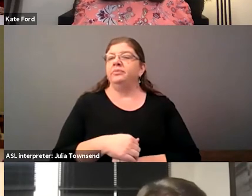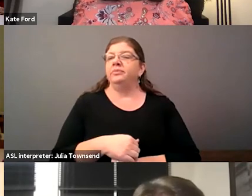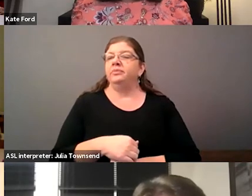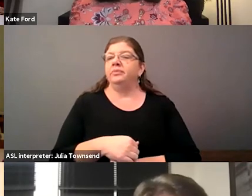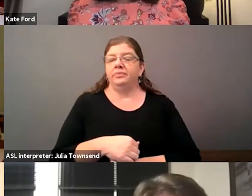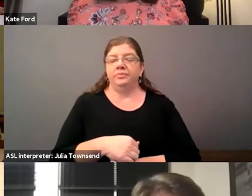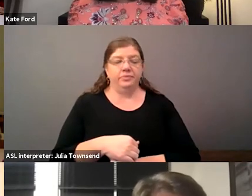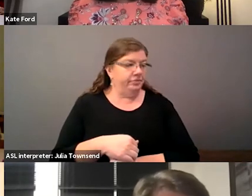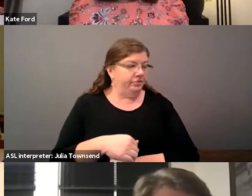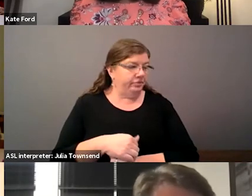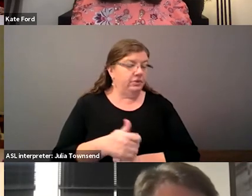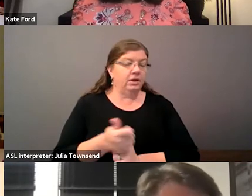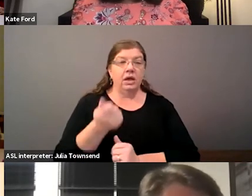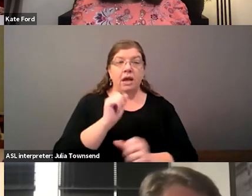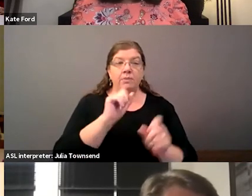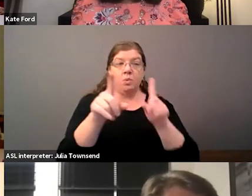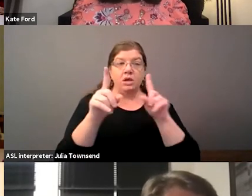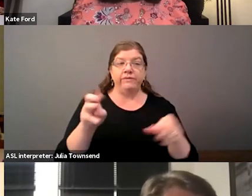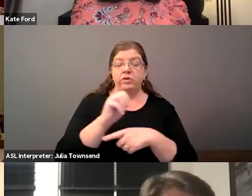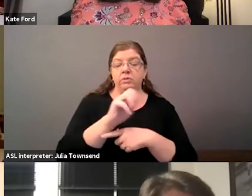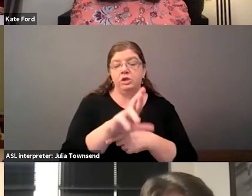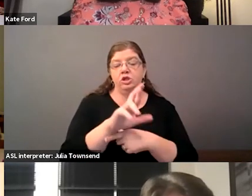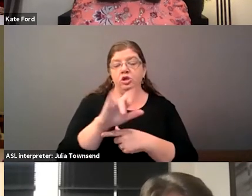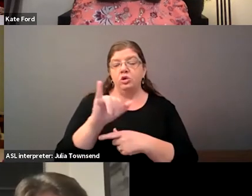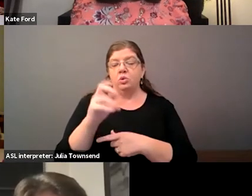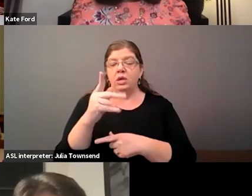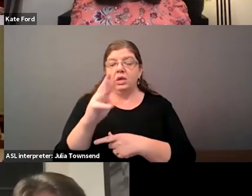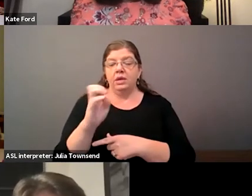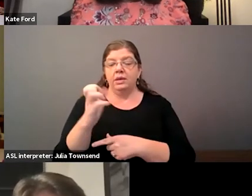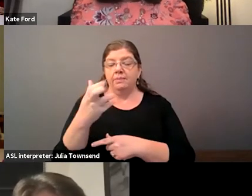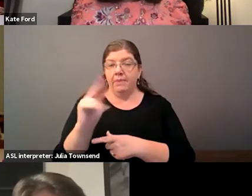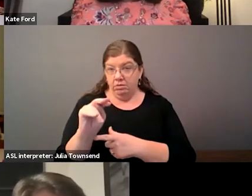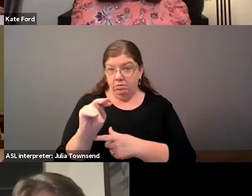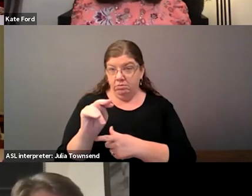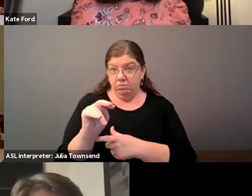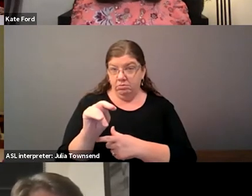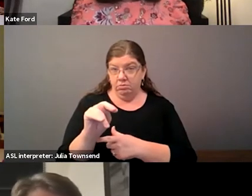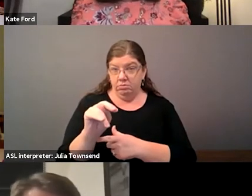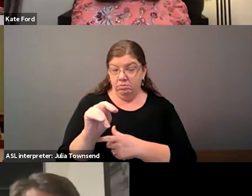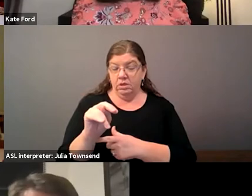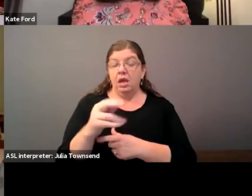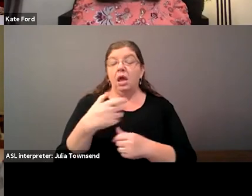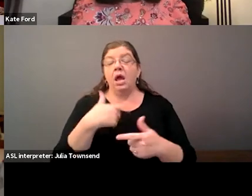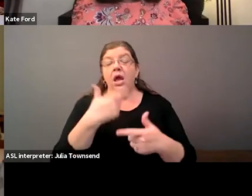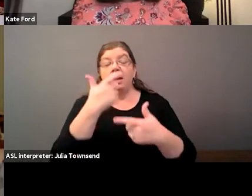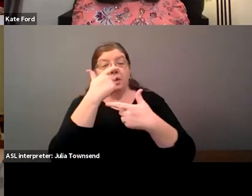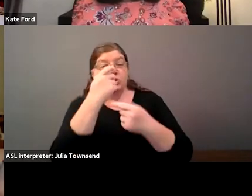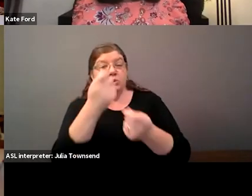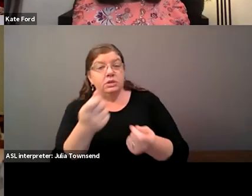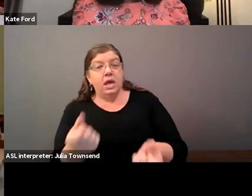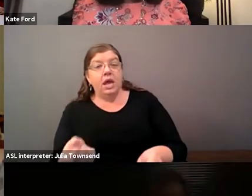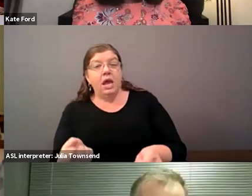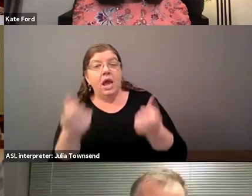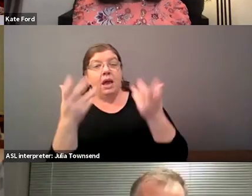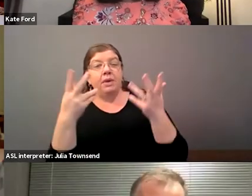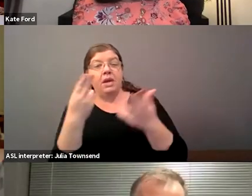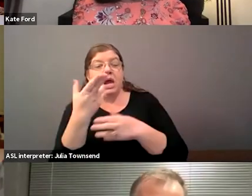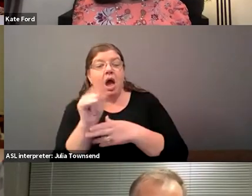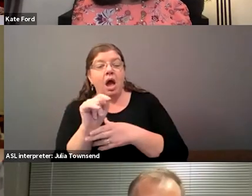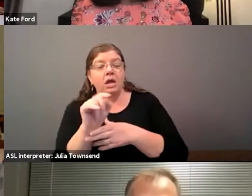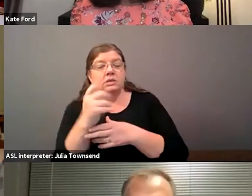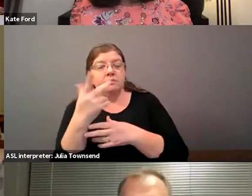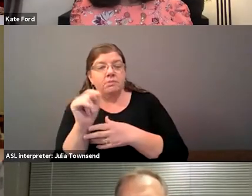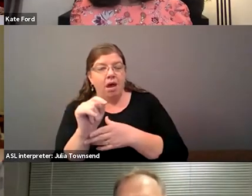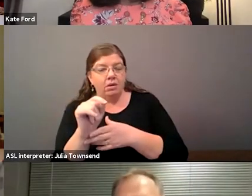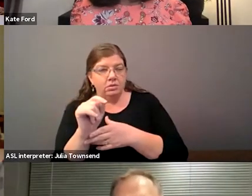couple questions for mr rickman now also i'm i'm very interested in how many uh hot spots do we have out there i know